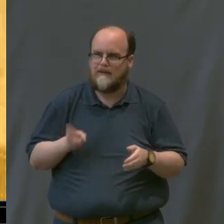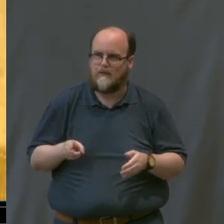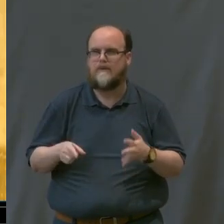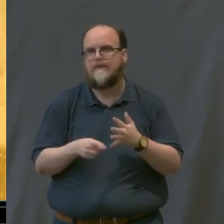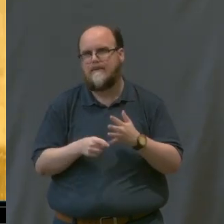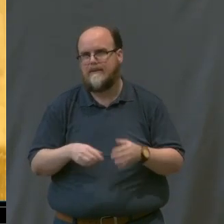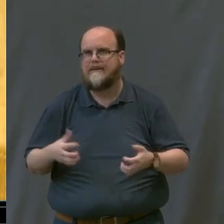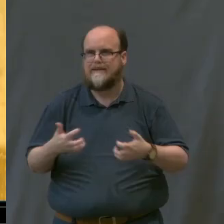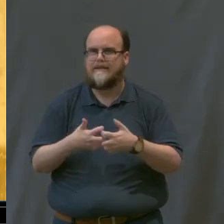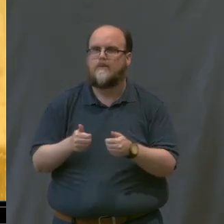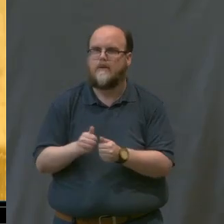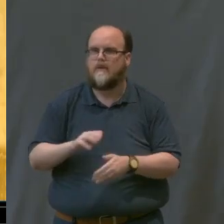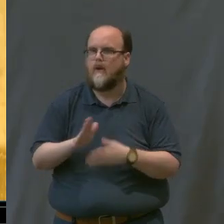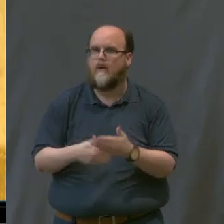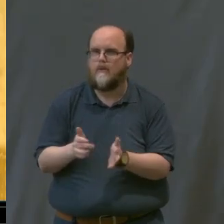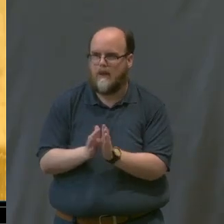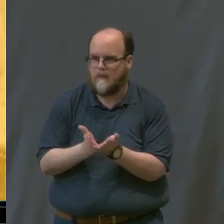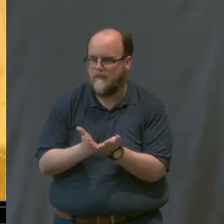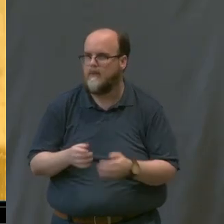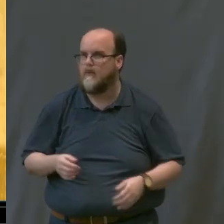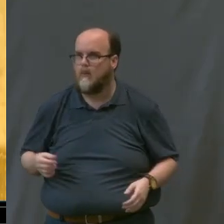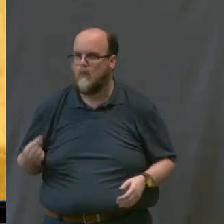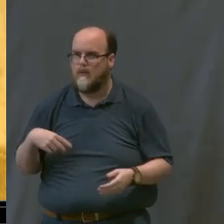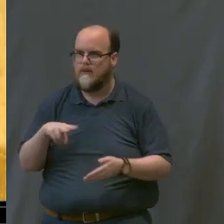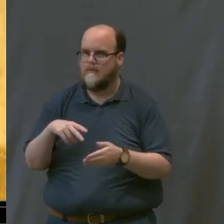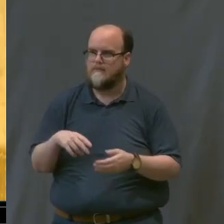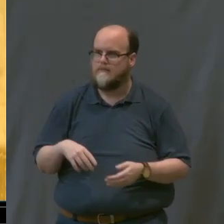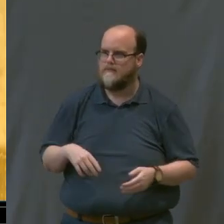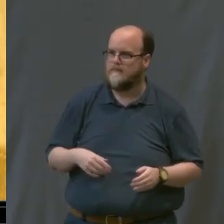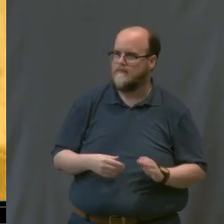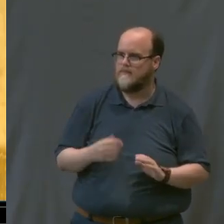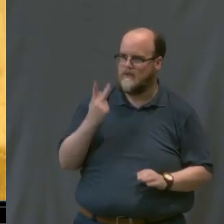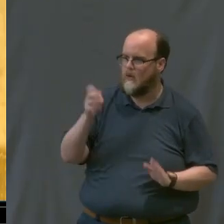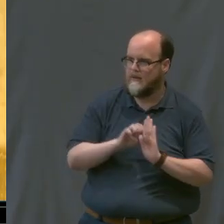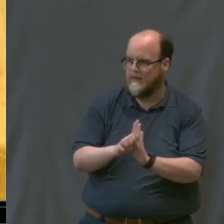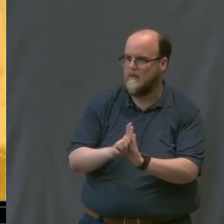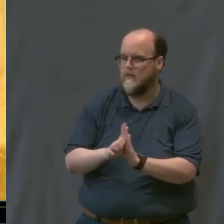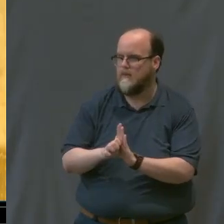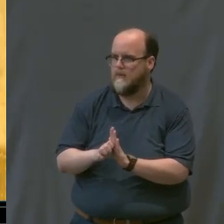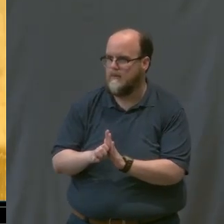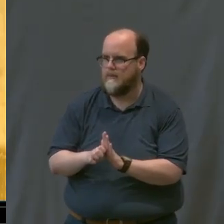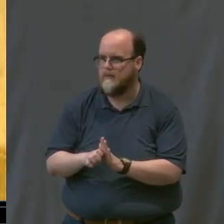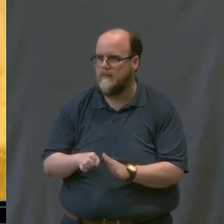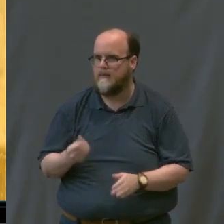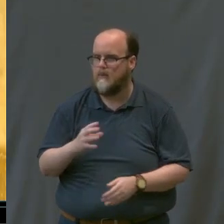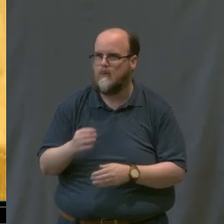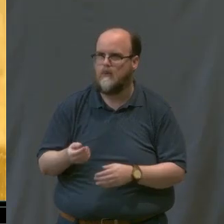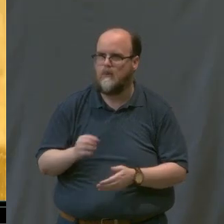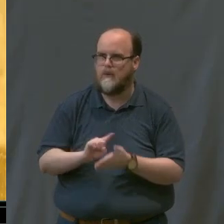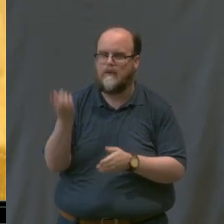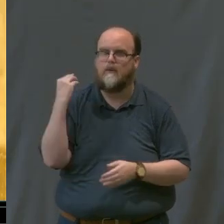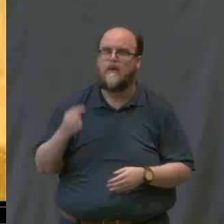consistent with the remainder of the Bible. Remember, we looked at an example, Revelation chapter 12,